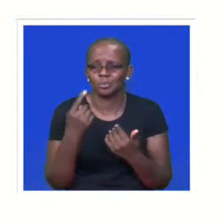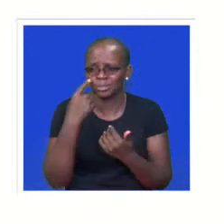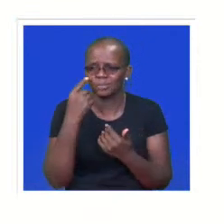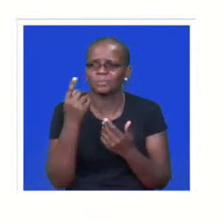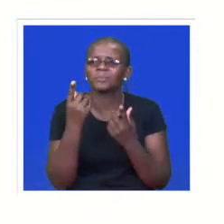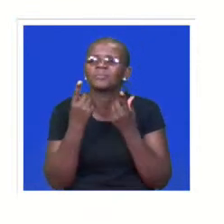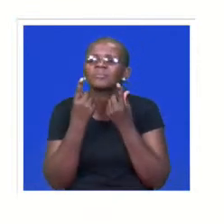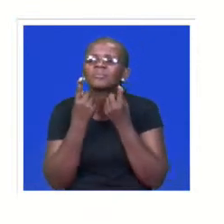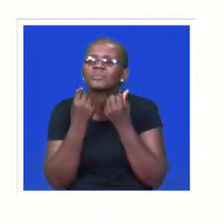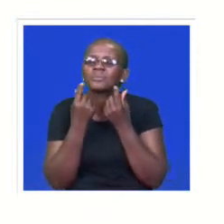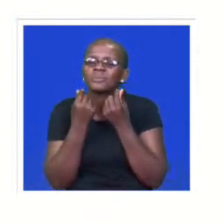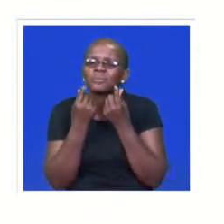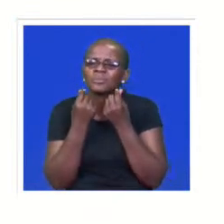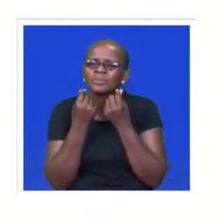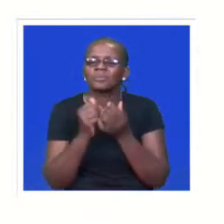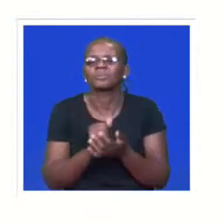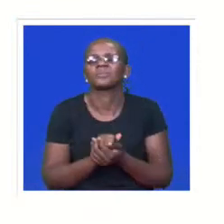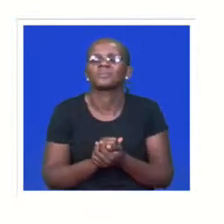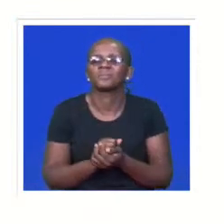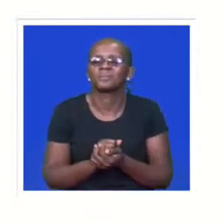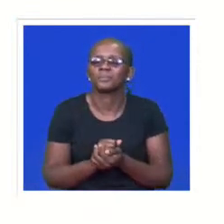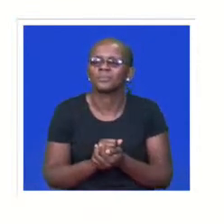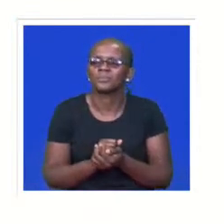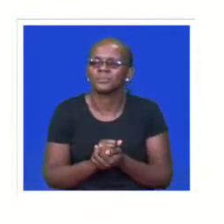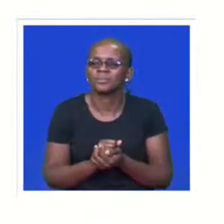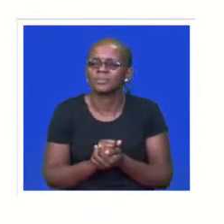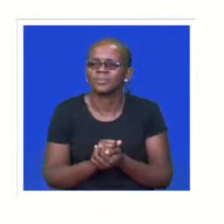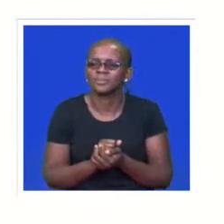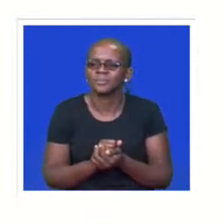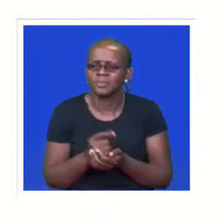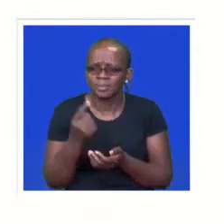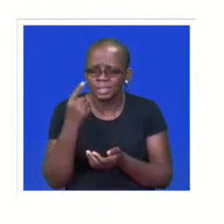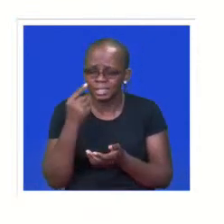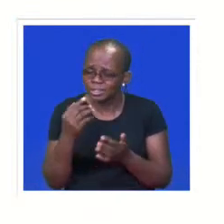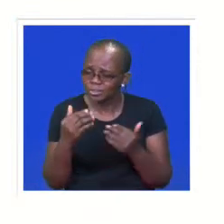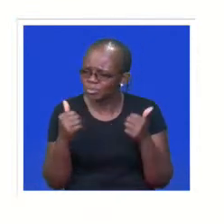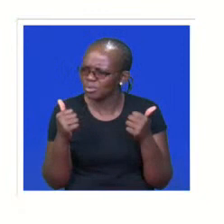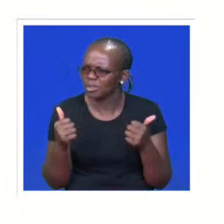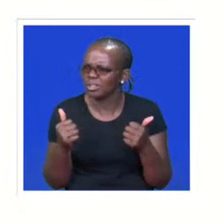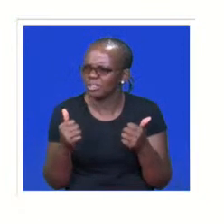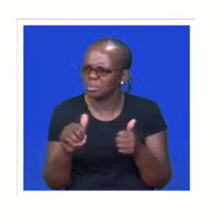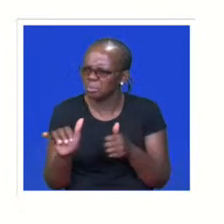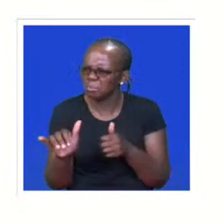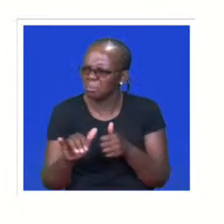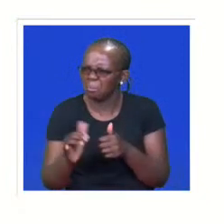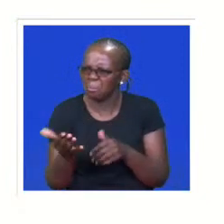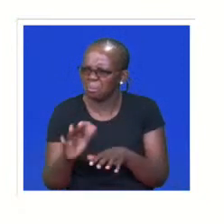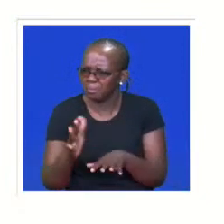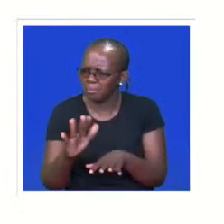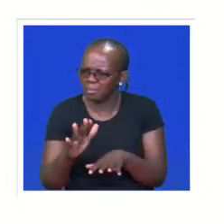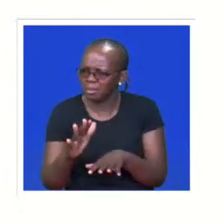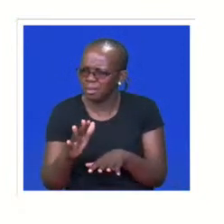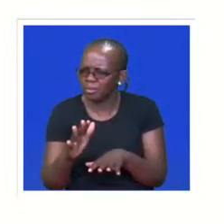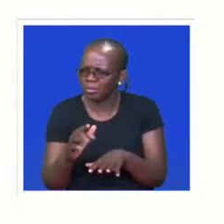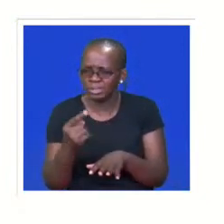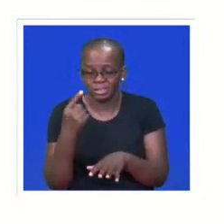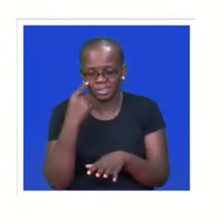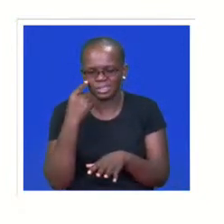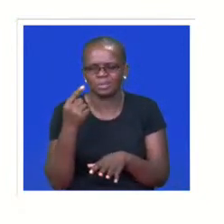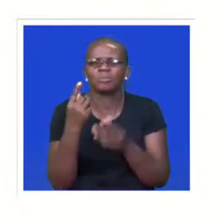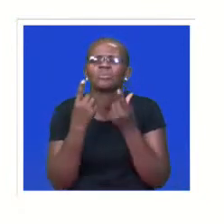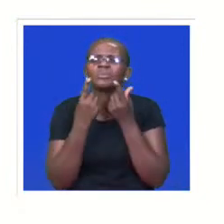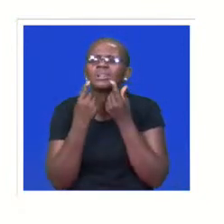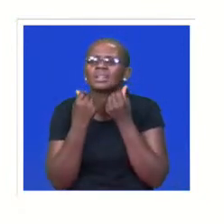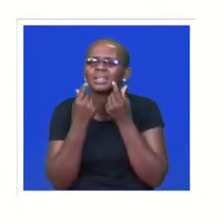there. If you take a closer look into that cat, is that cat happy or sad? Yes, looking into the eyes and